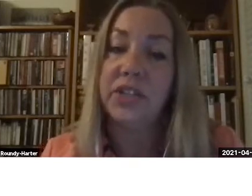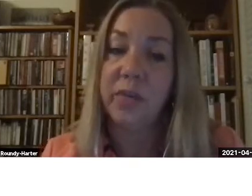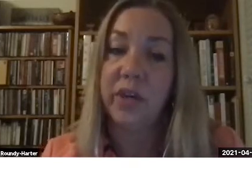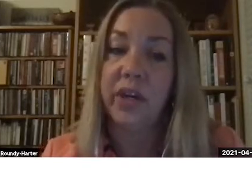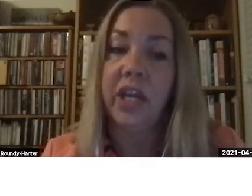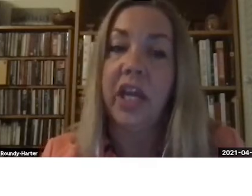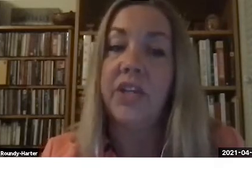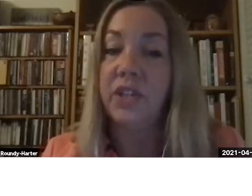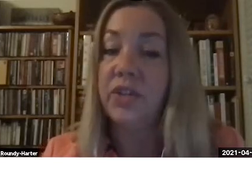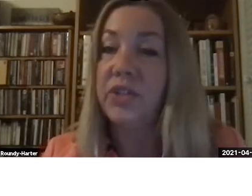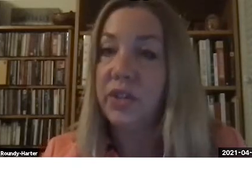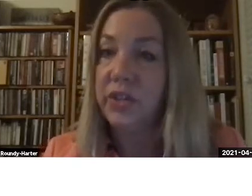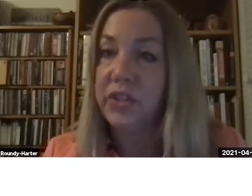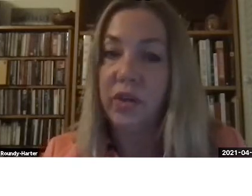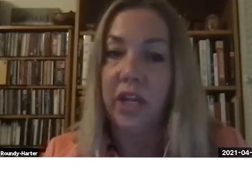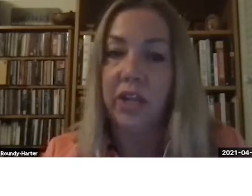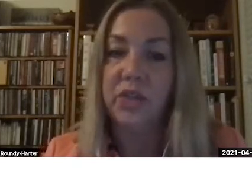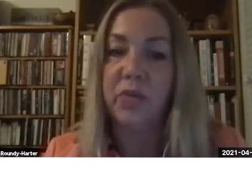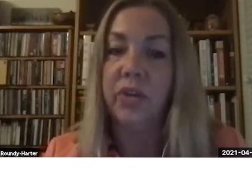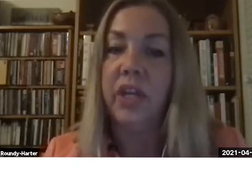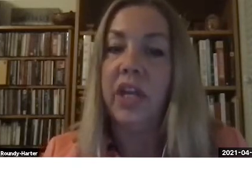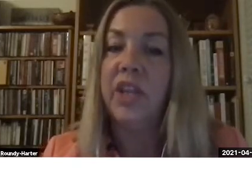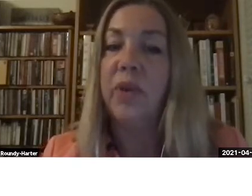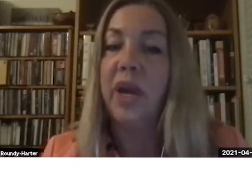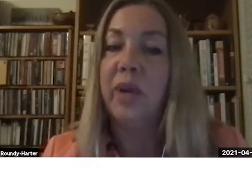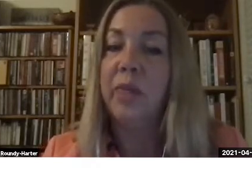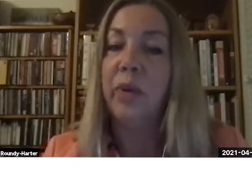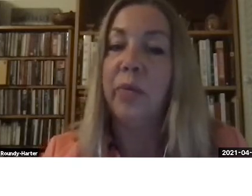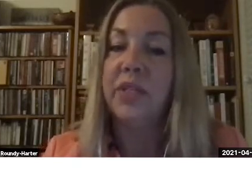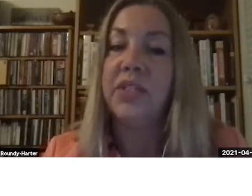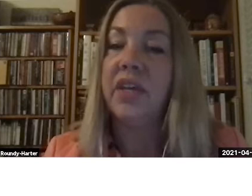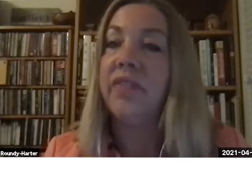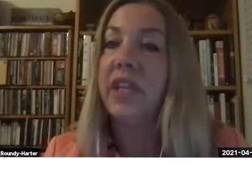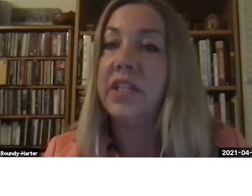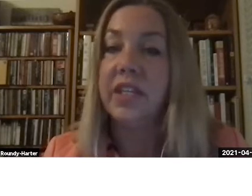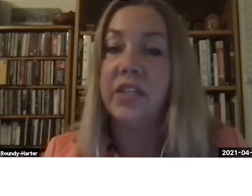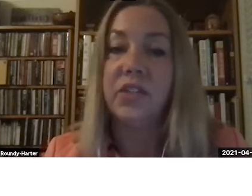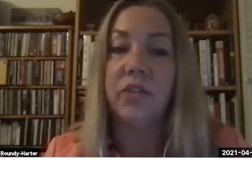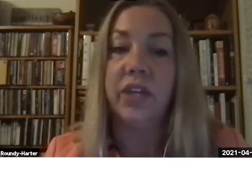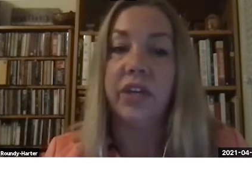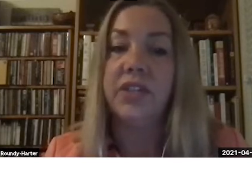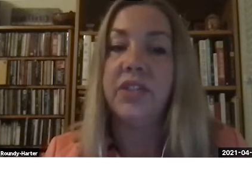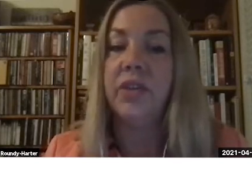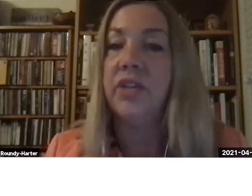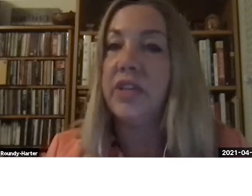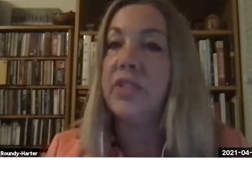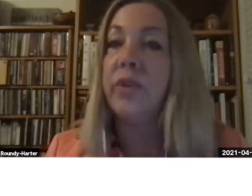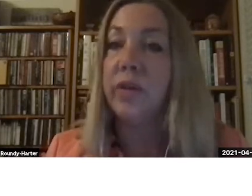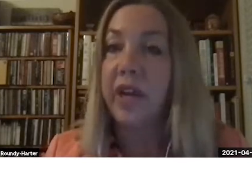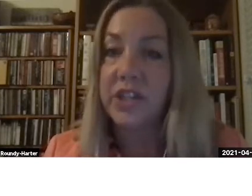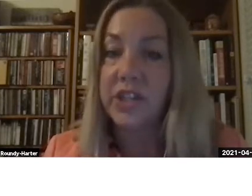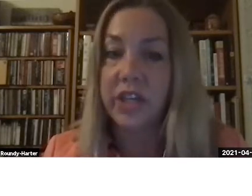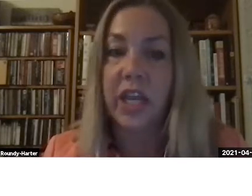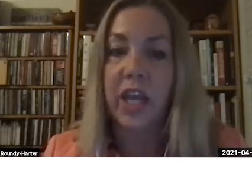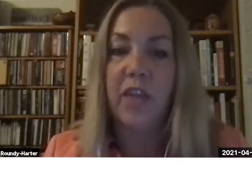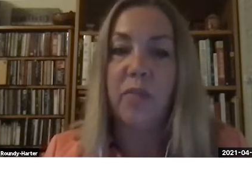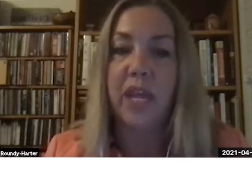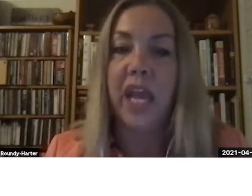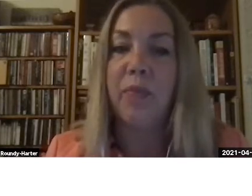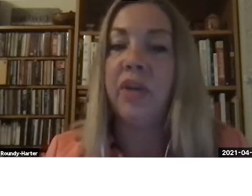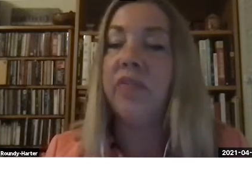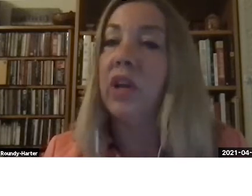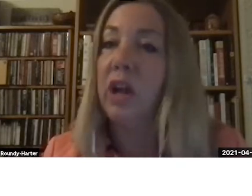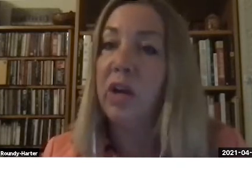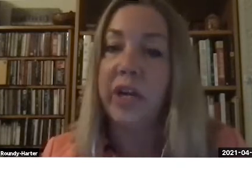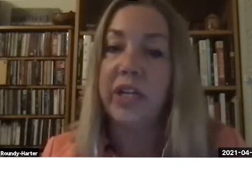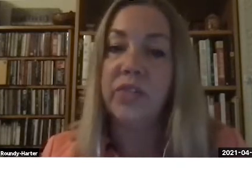each summer to those students who are eligible. The primary purpose of the extended school year is to address regression that may